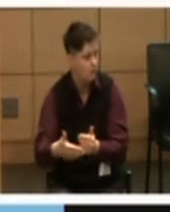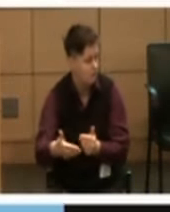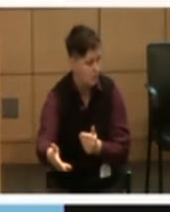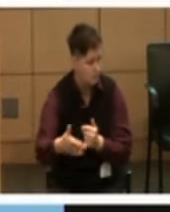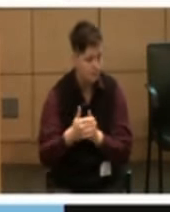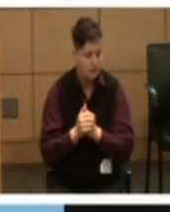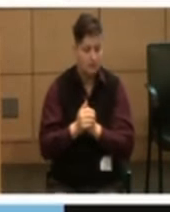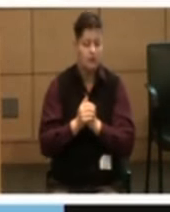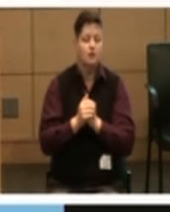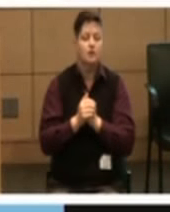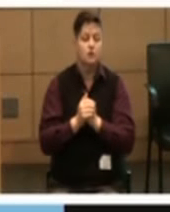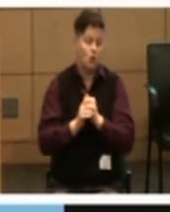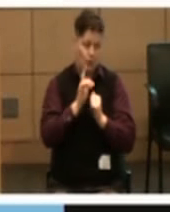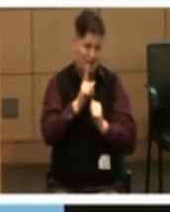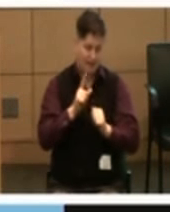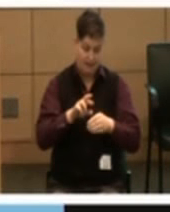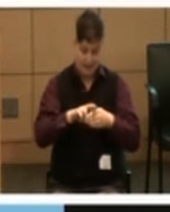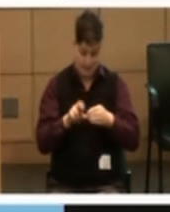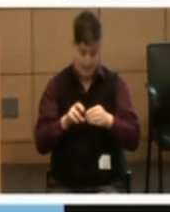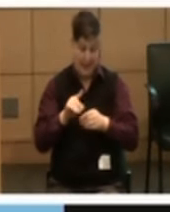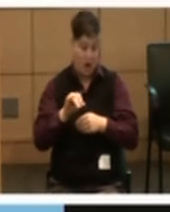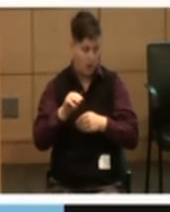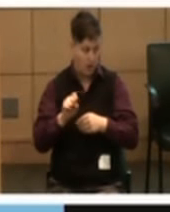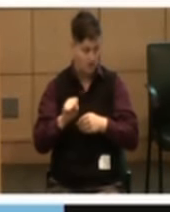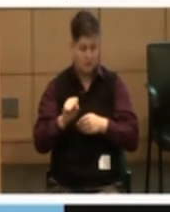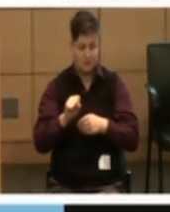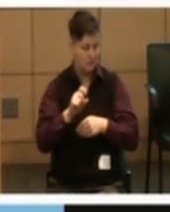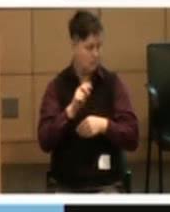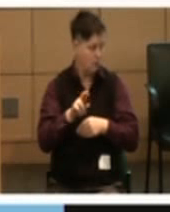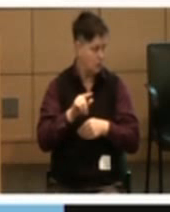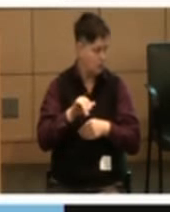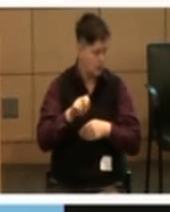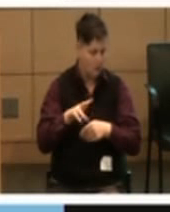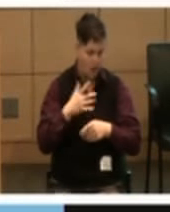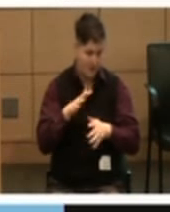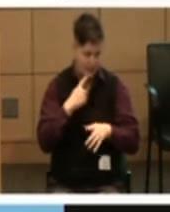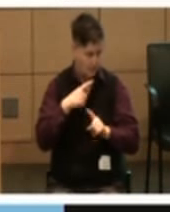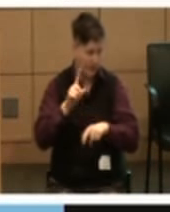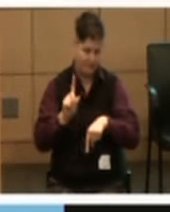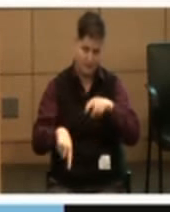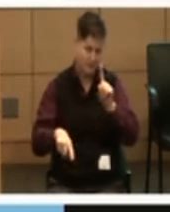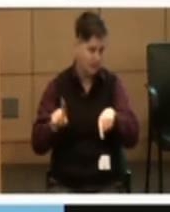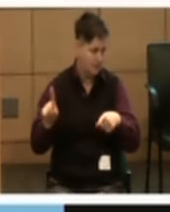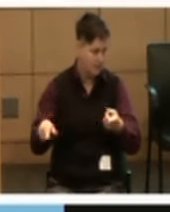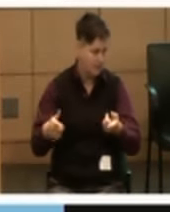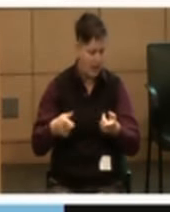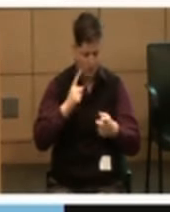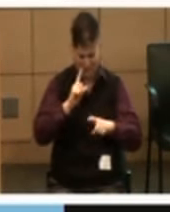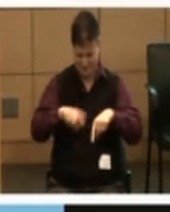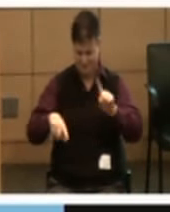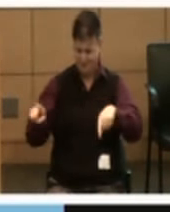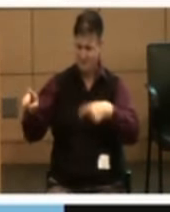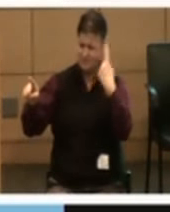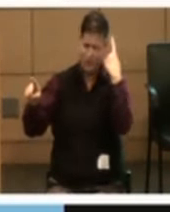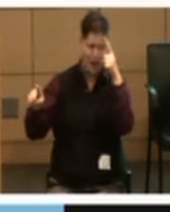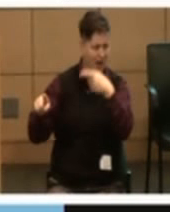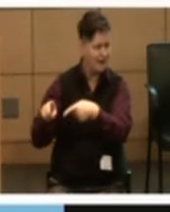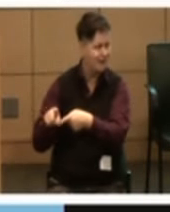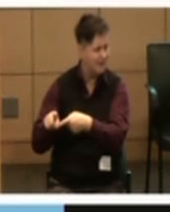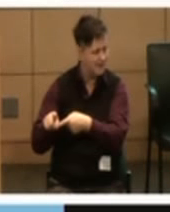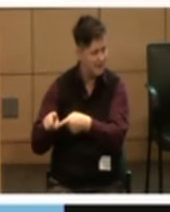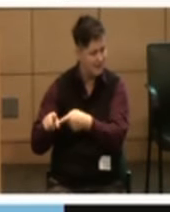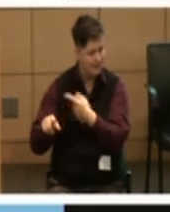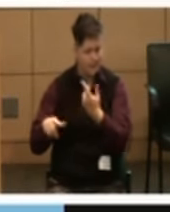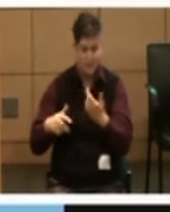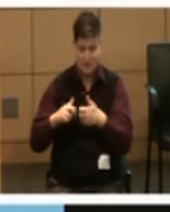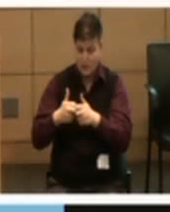children, as Dr. Liu has alluded to. And we don't know what contributes to this variability. So it's hard to solve a problem when you don't